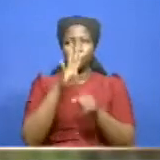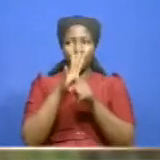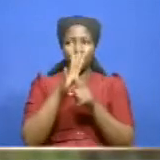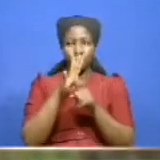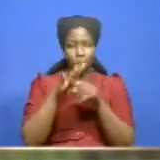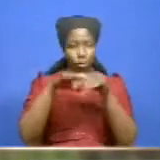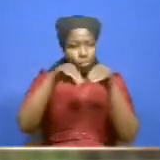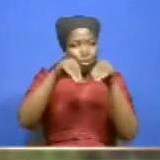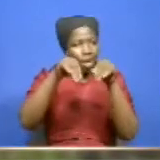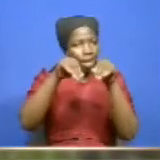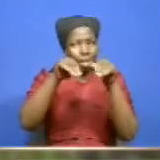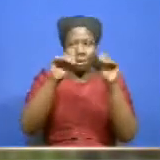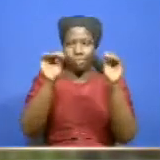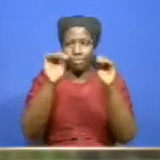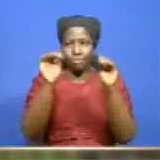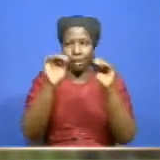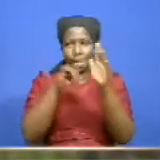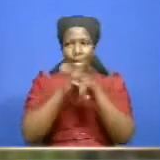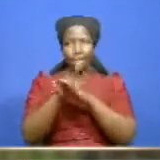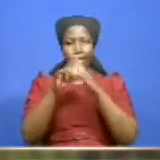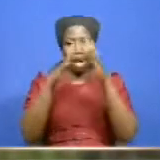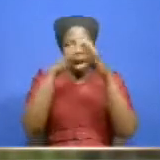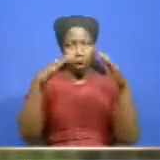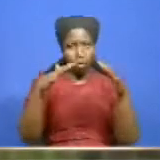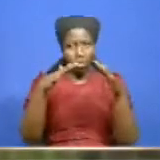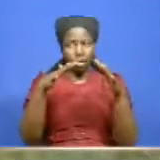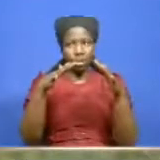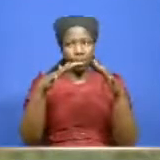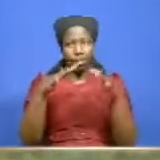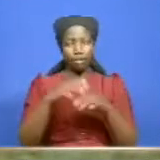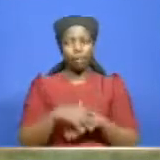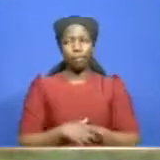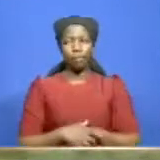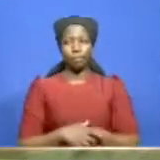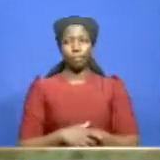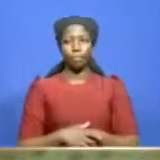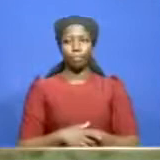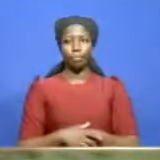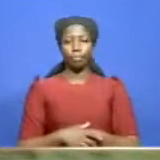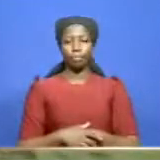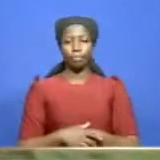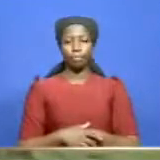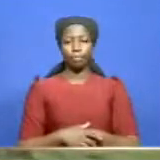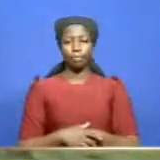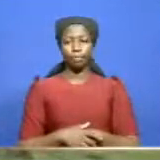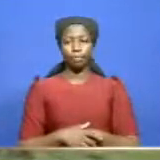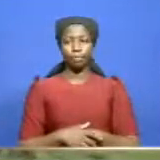no quality in social housing, let's say student housing.